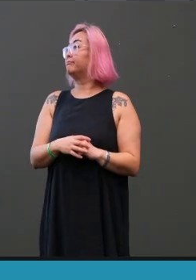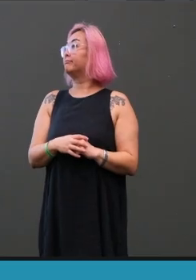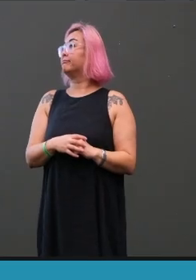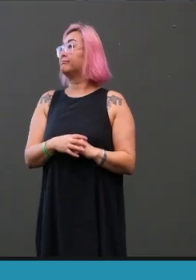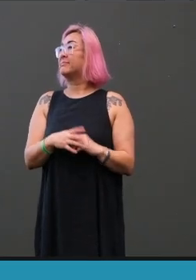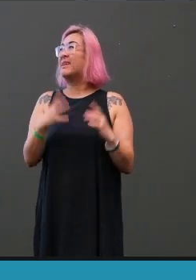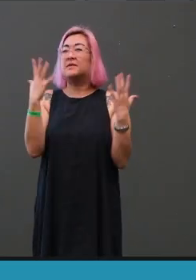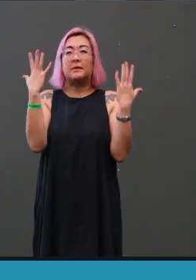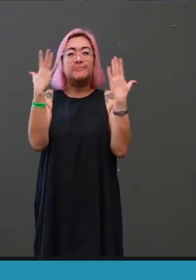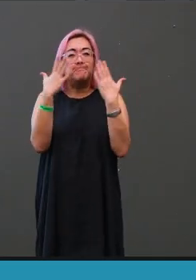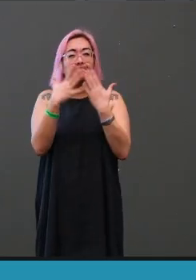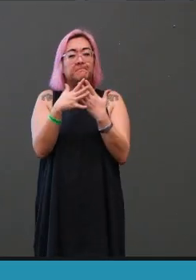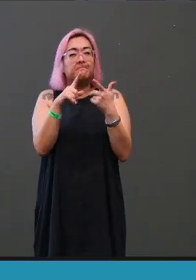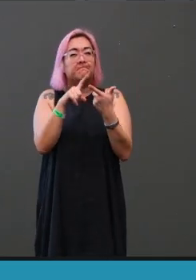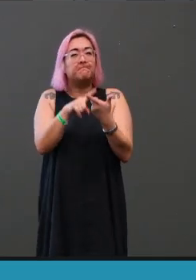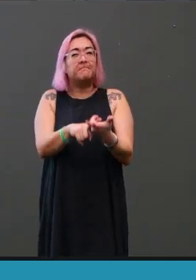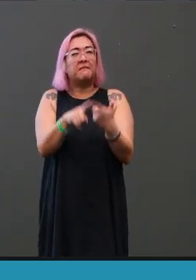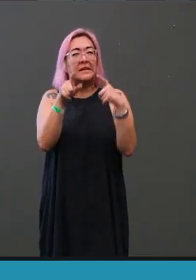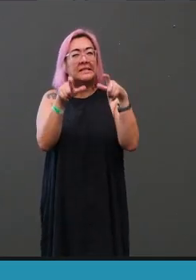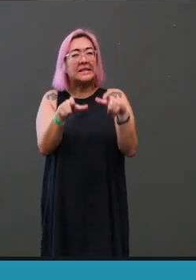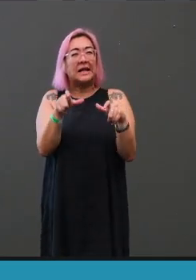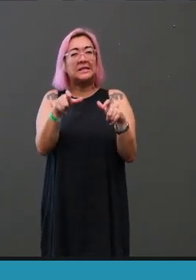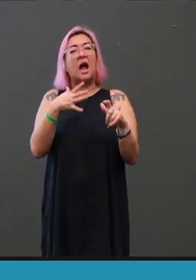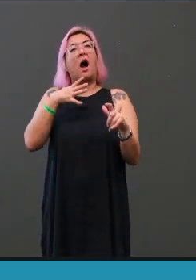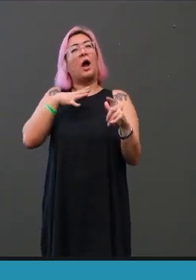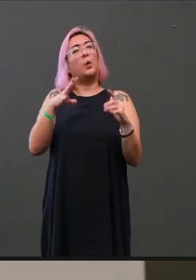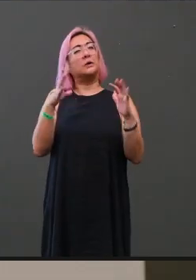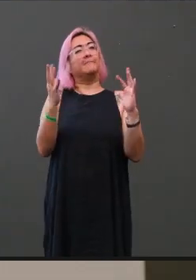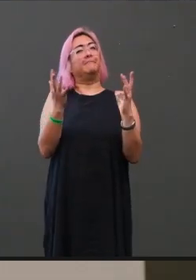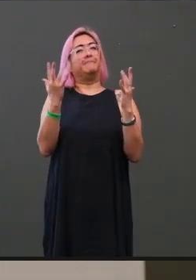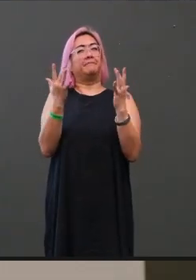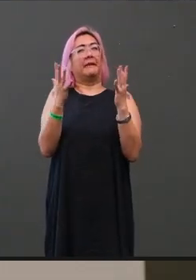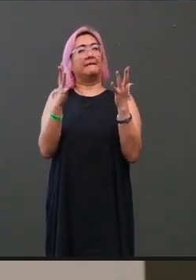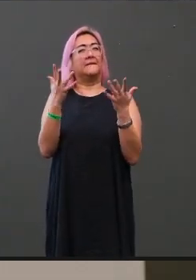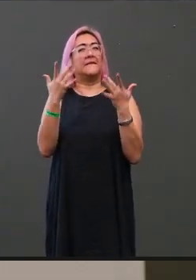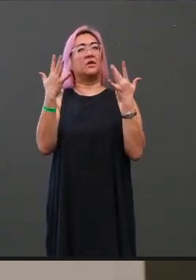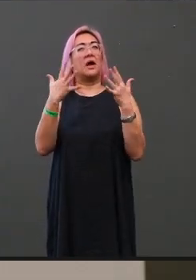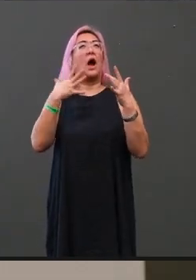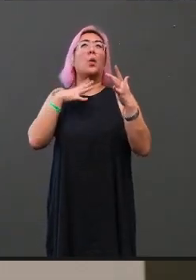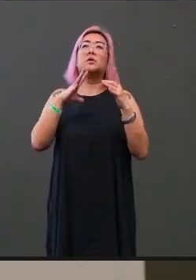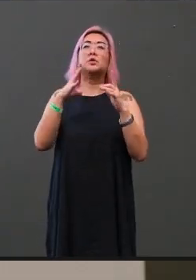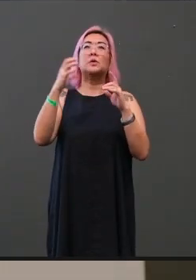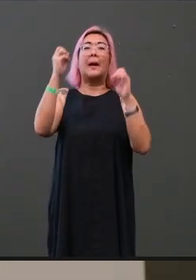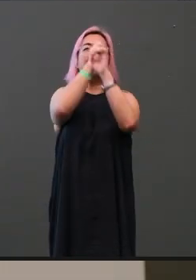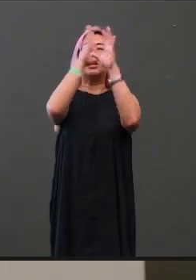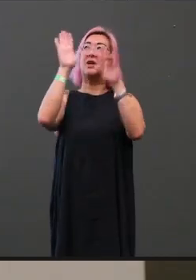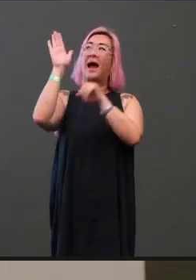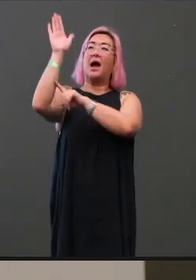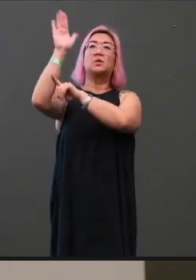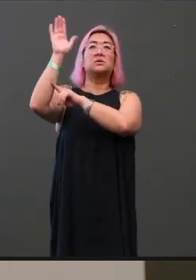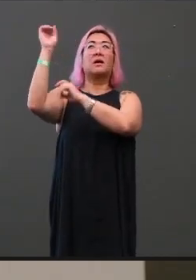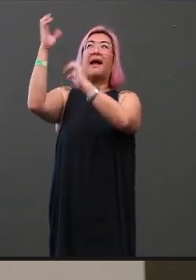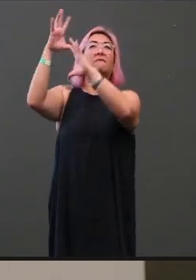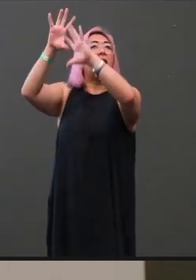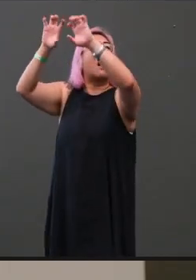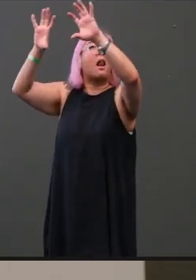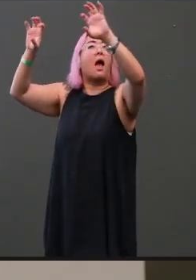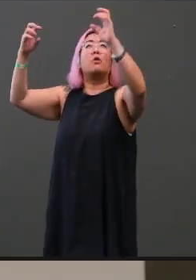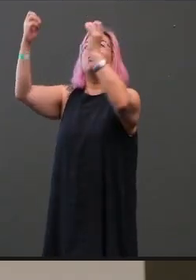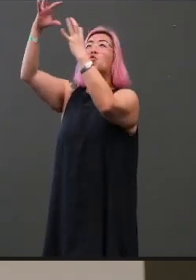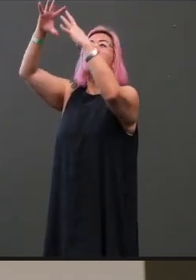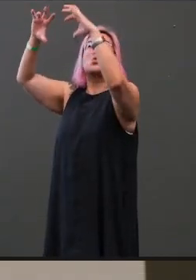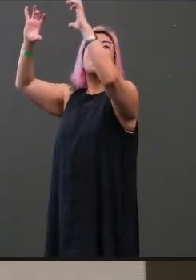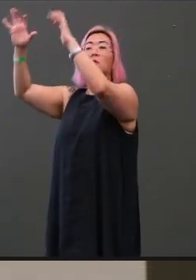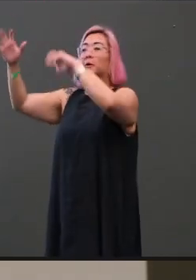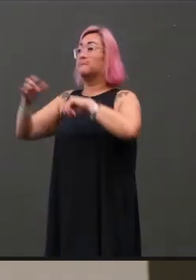static, and I want some variation here. I want to simulate clouds or trees occluding the light from outside. So just adding the